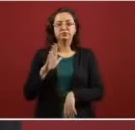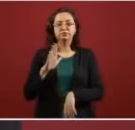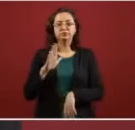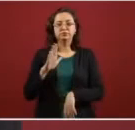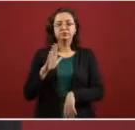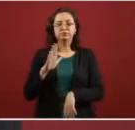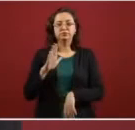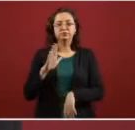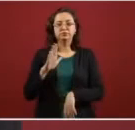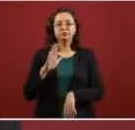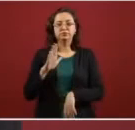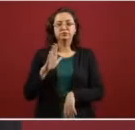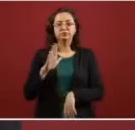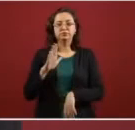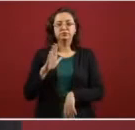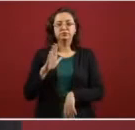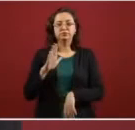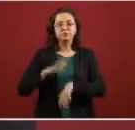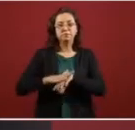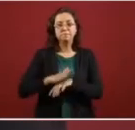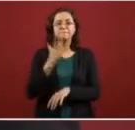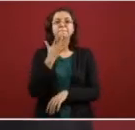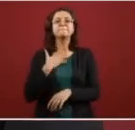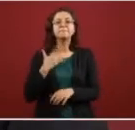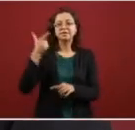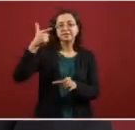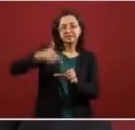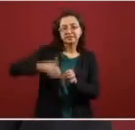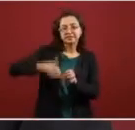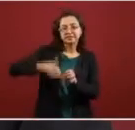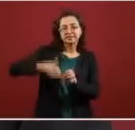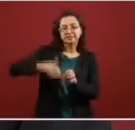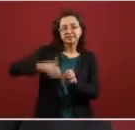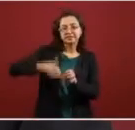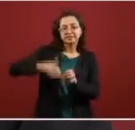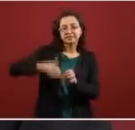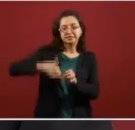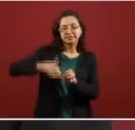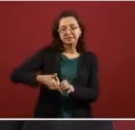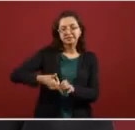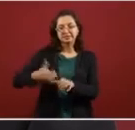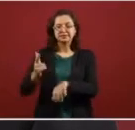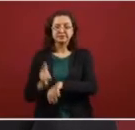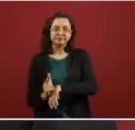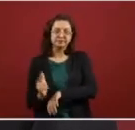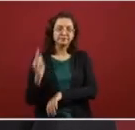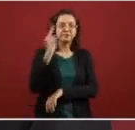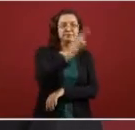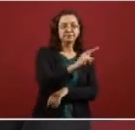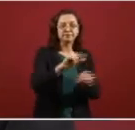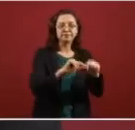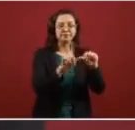could refuel. Y retornar a México. And return to Mexico.